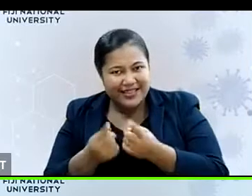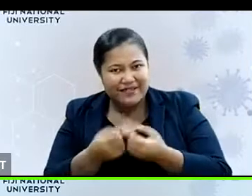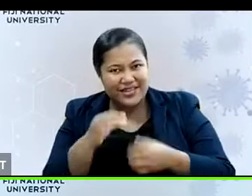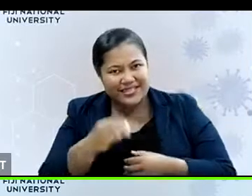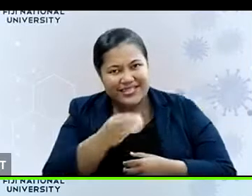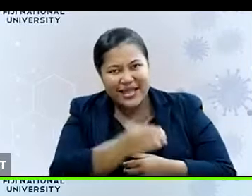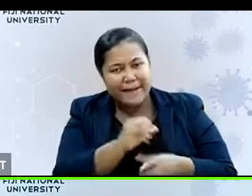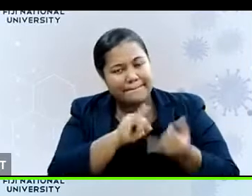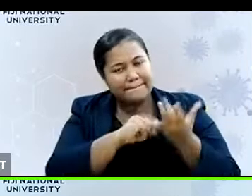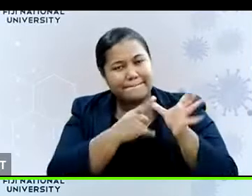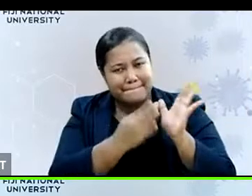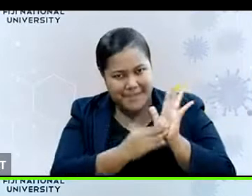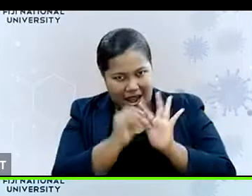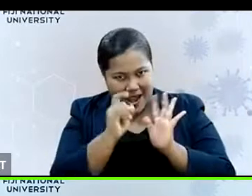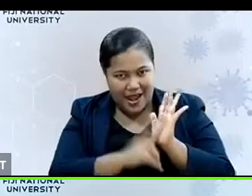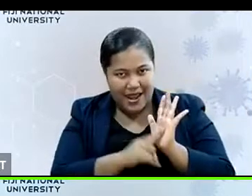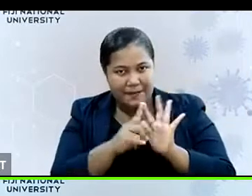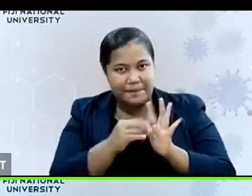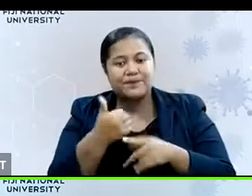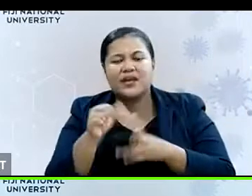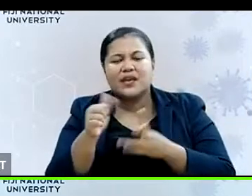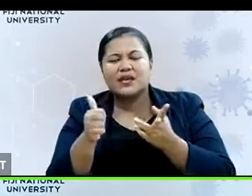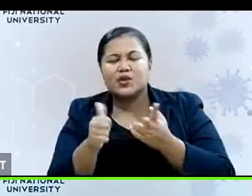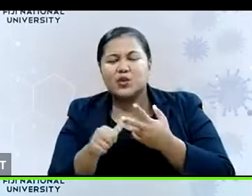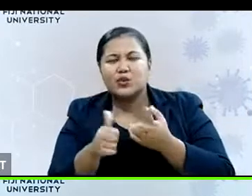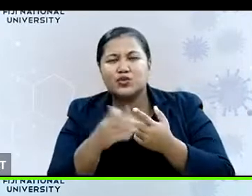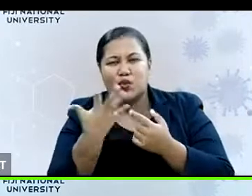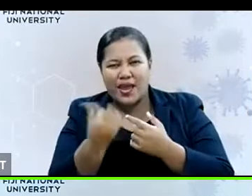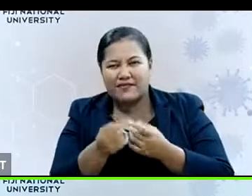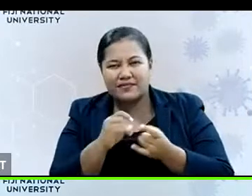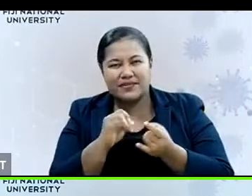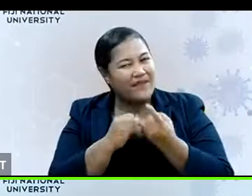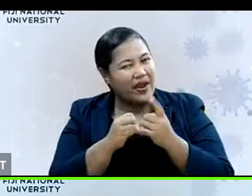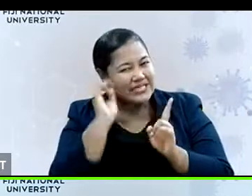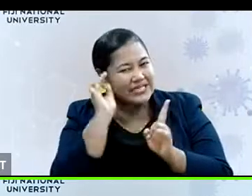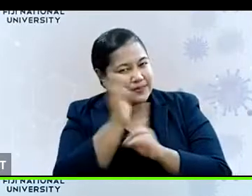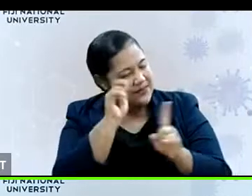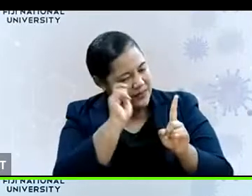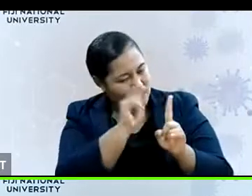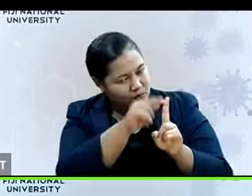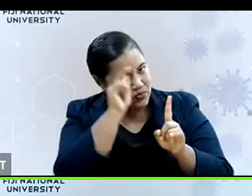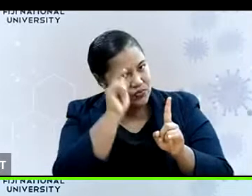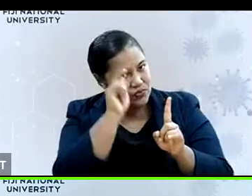And they are also incredibly specific, or very accurate. So